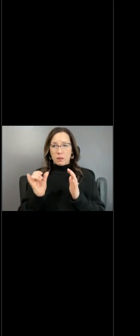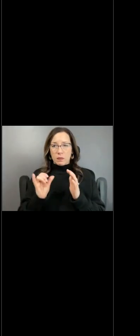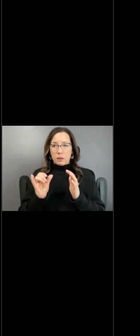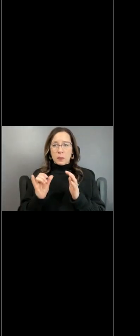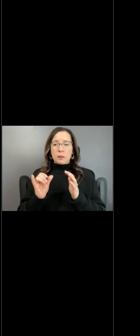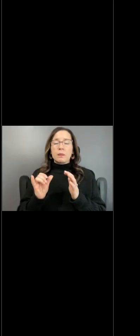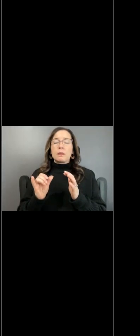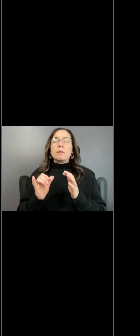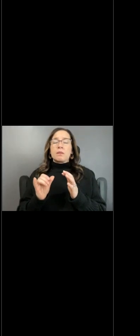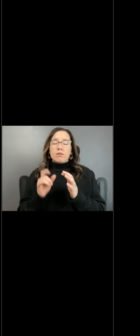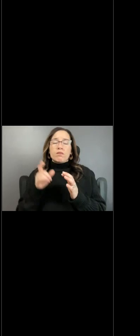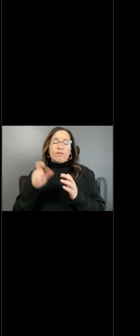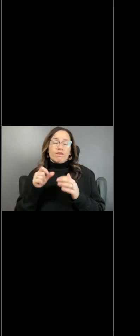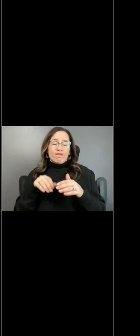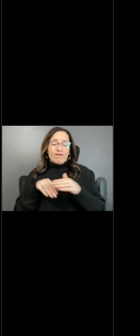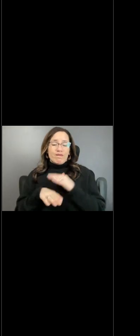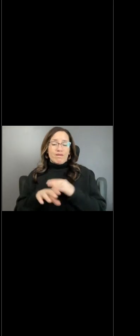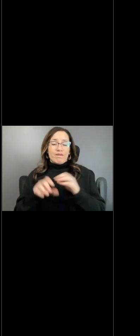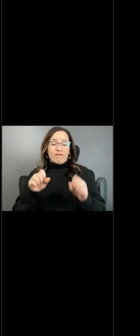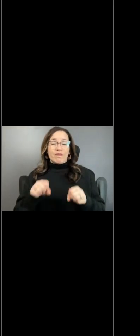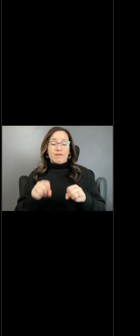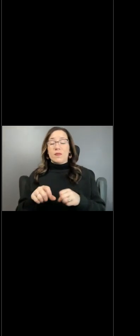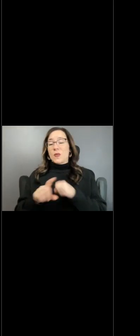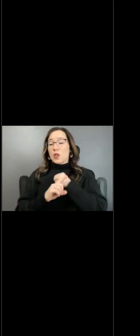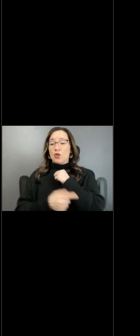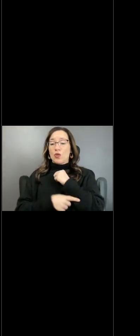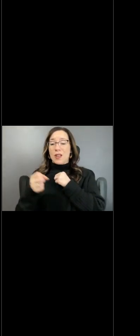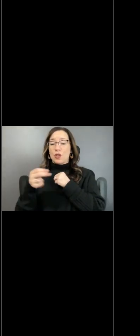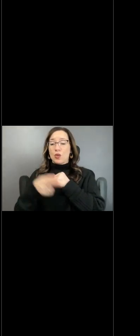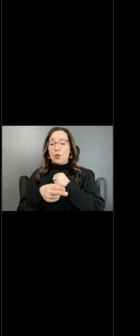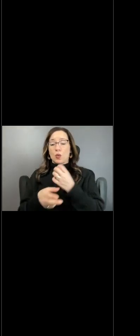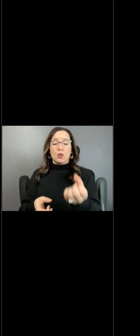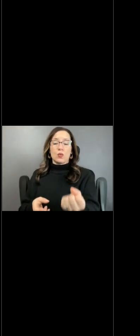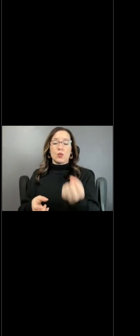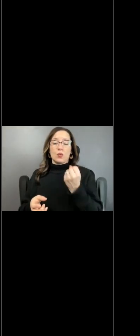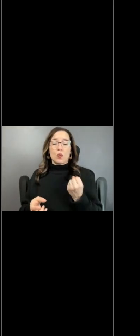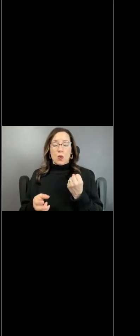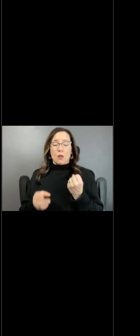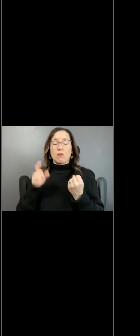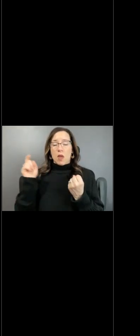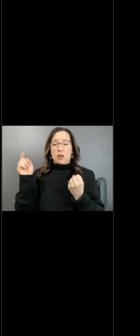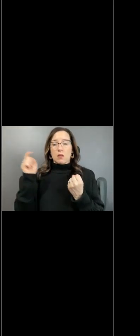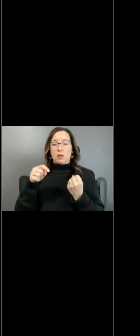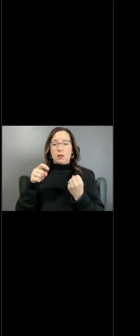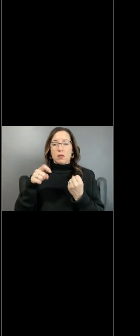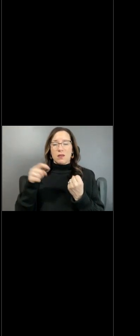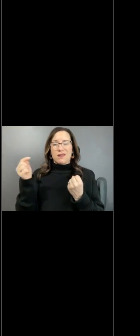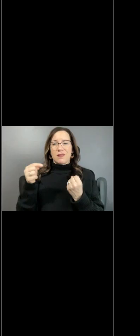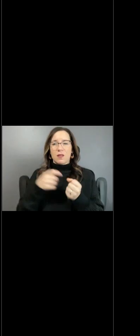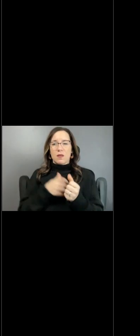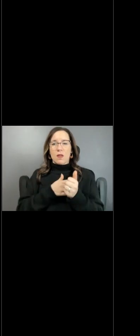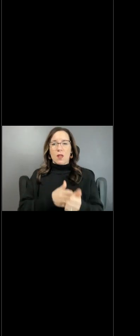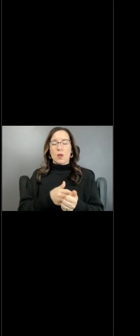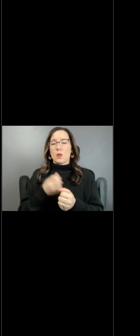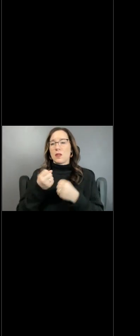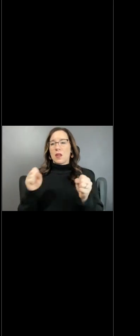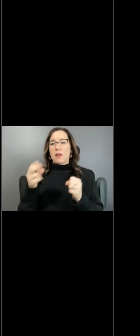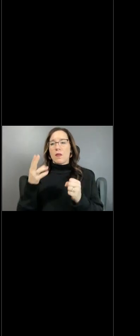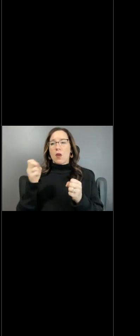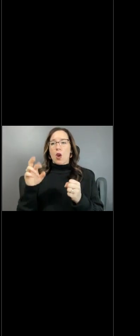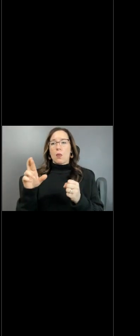it should be accessible. The trash chute's panel door is required to comply with the requirements of the safe harbor, such